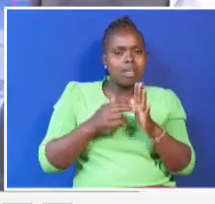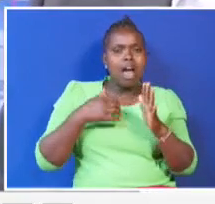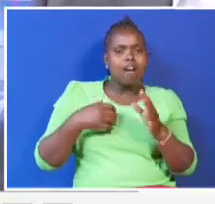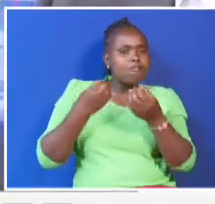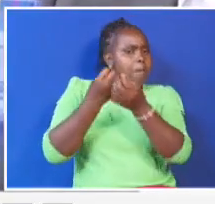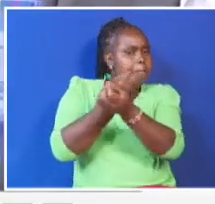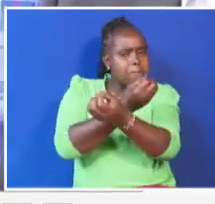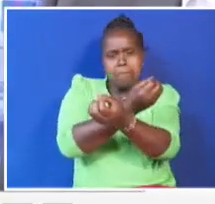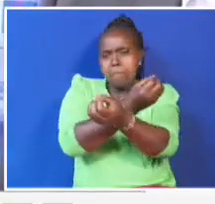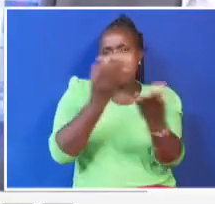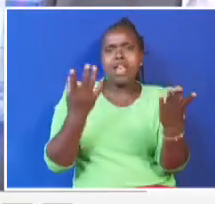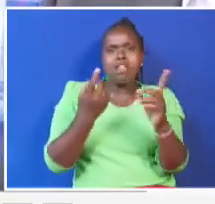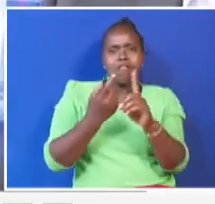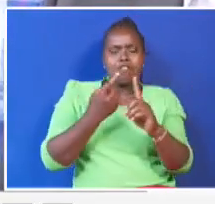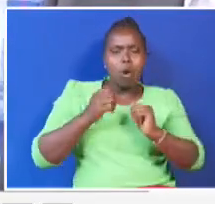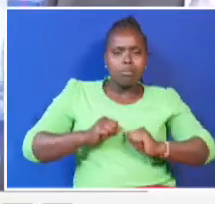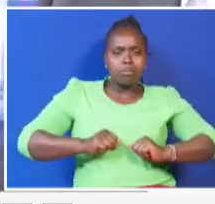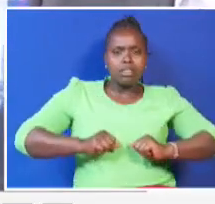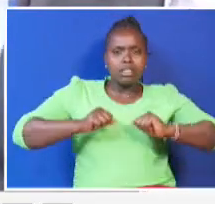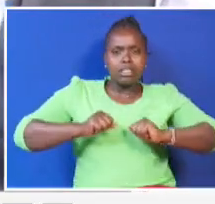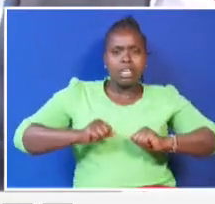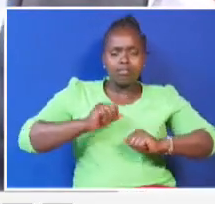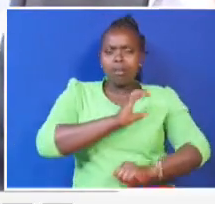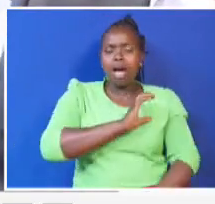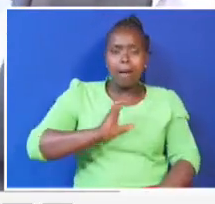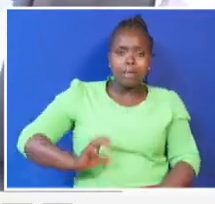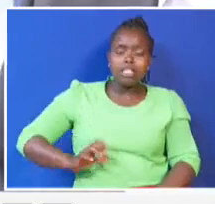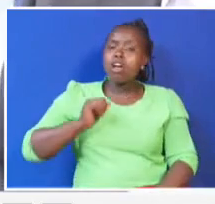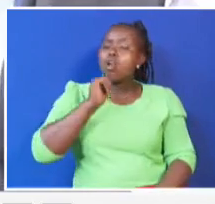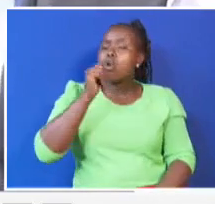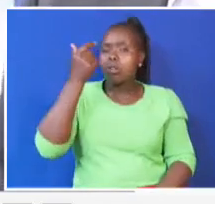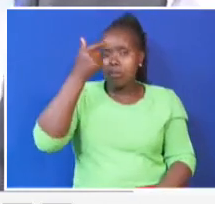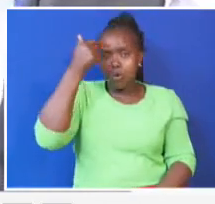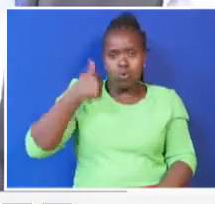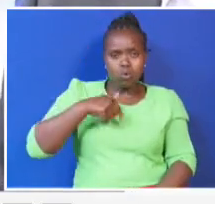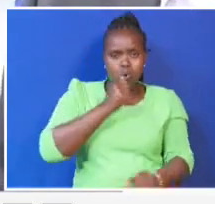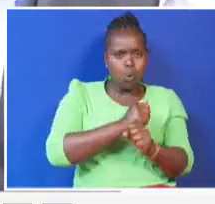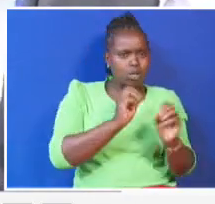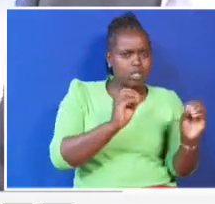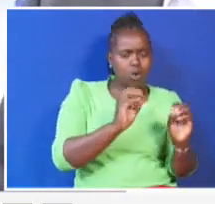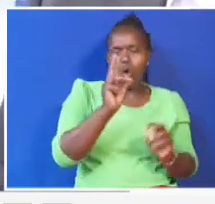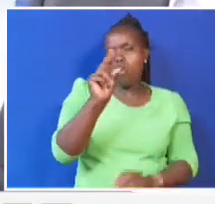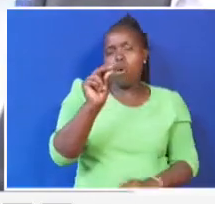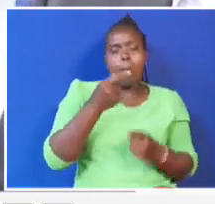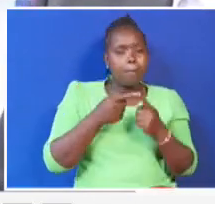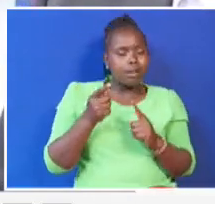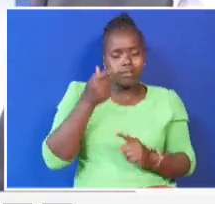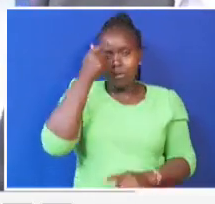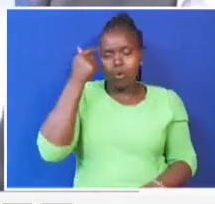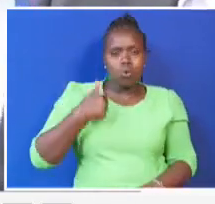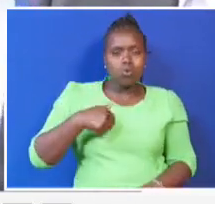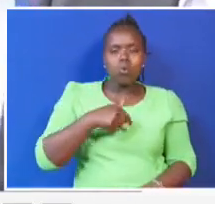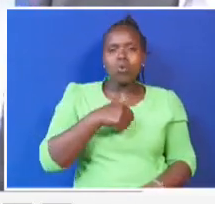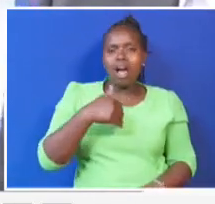of us from as chairpersons of committees, not because we were not doing a good job, but because we took